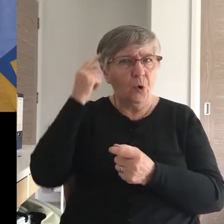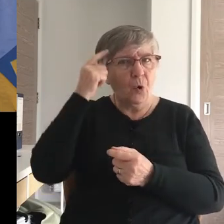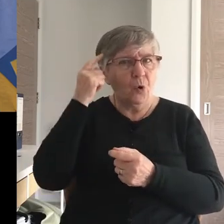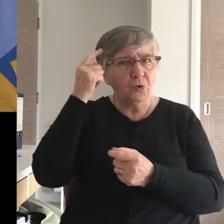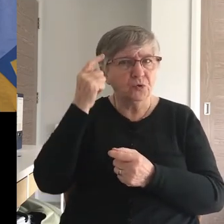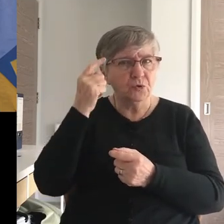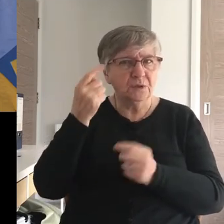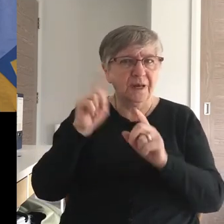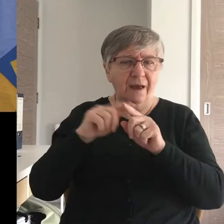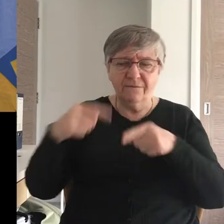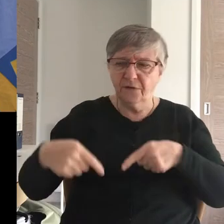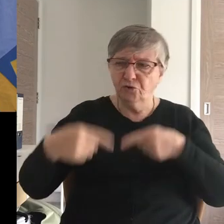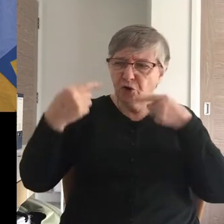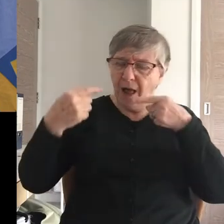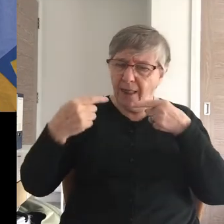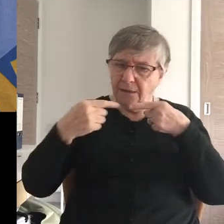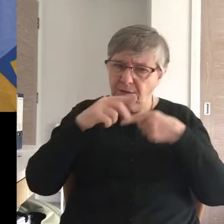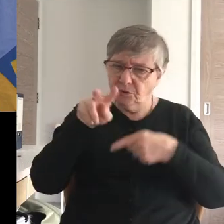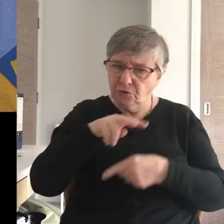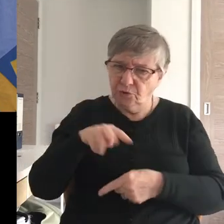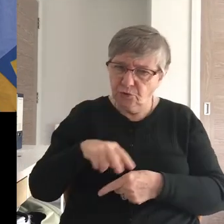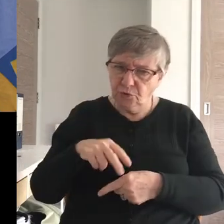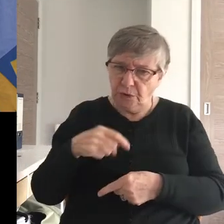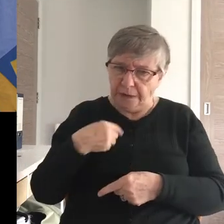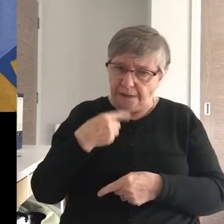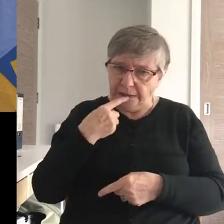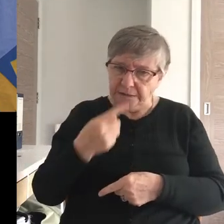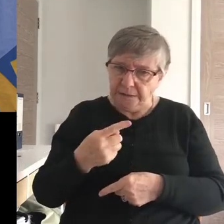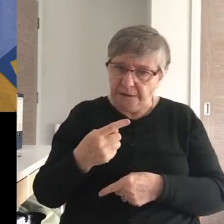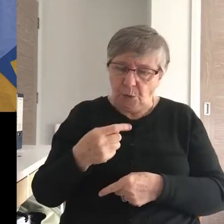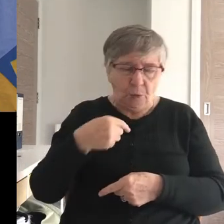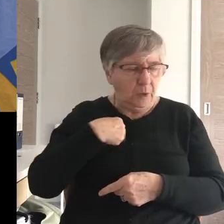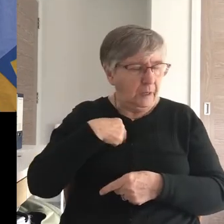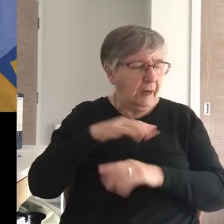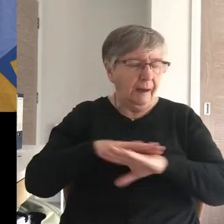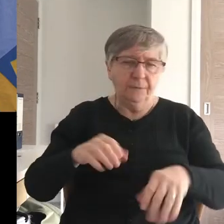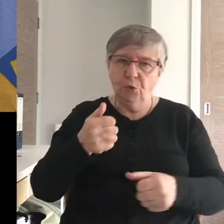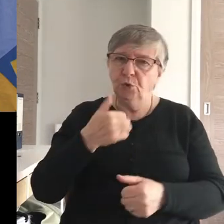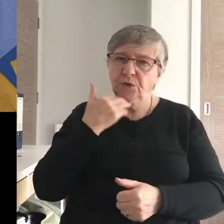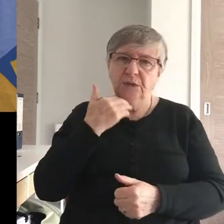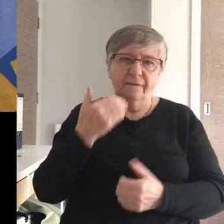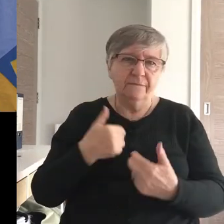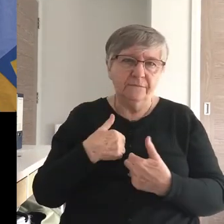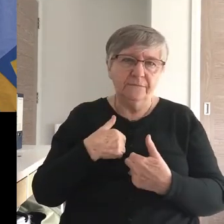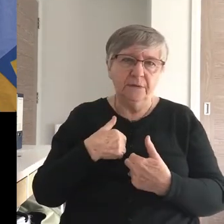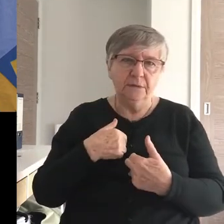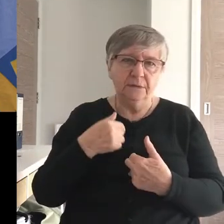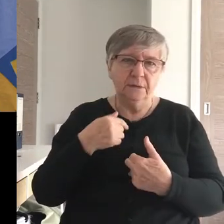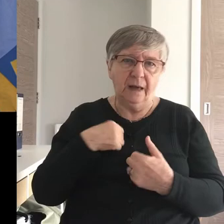any challenge like this comes along, they immediately see their own inconsistencies and faults.